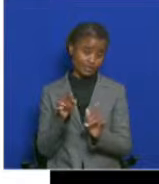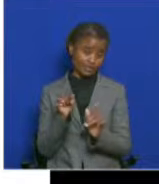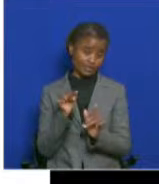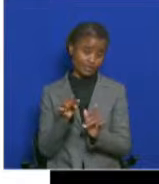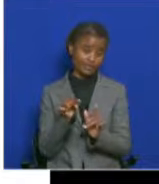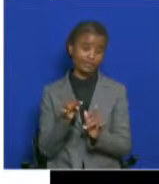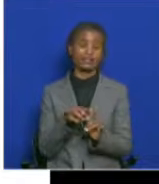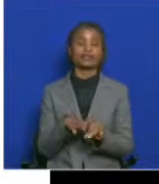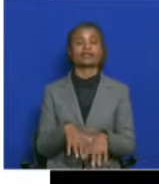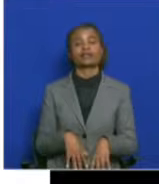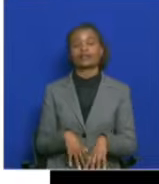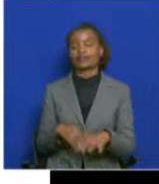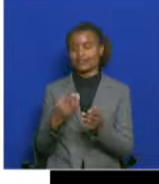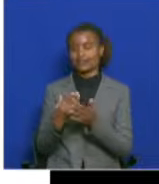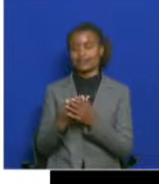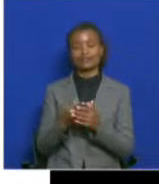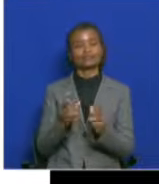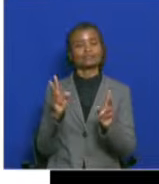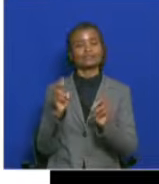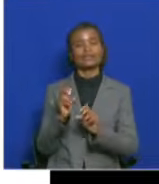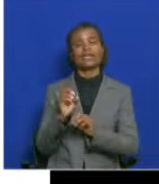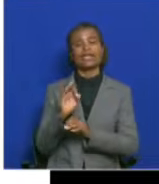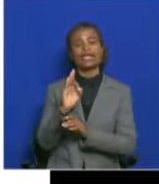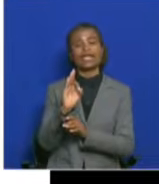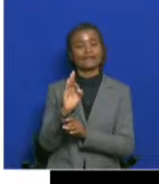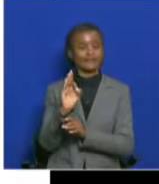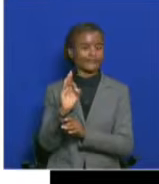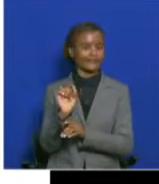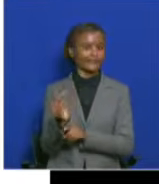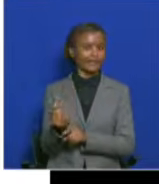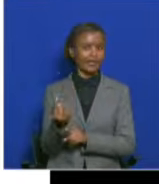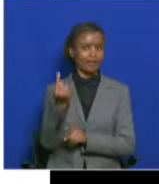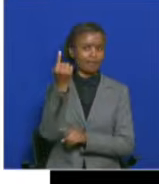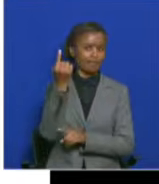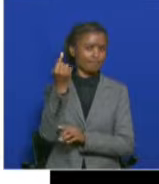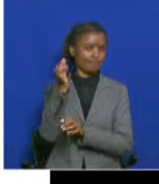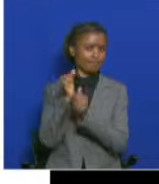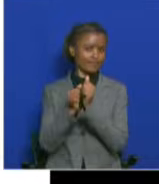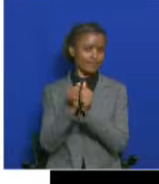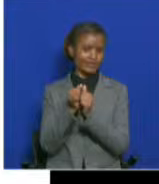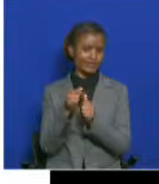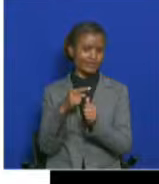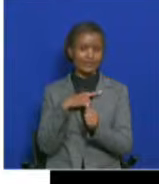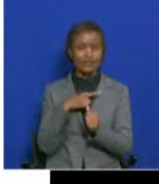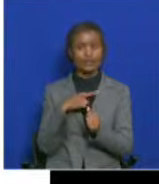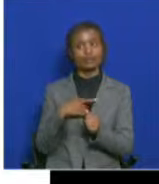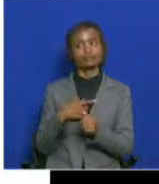bro. I'm tired of this language. It gets fucked up, bro. And General Khan